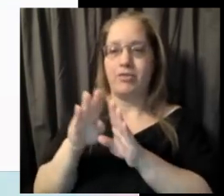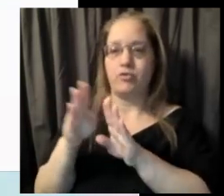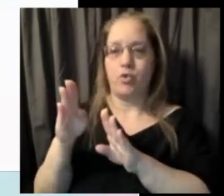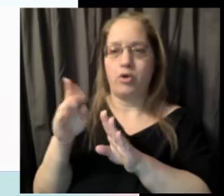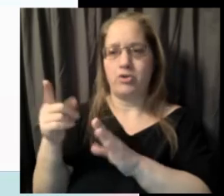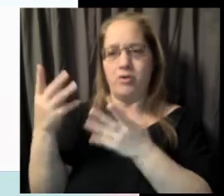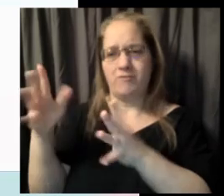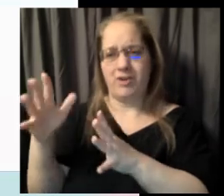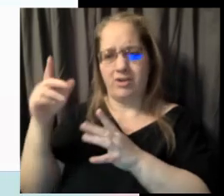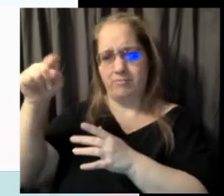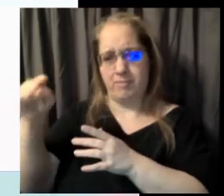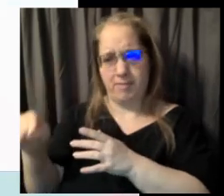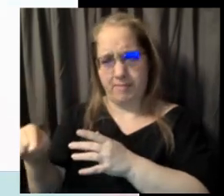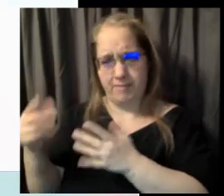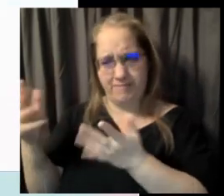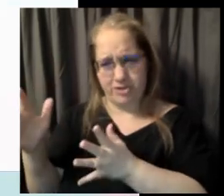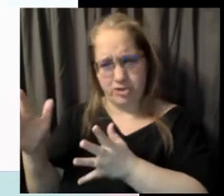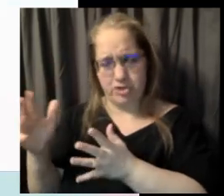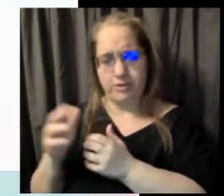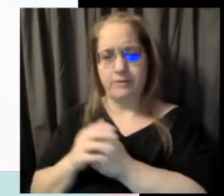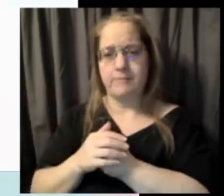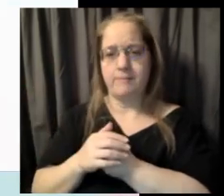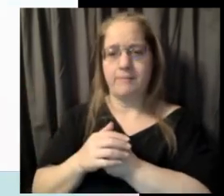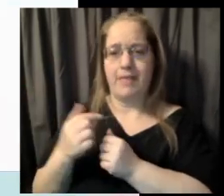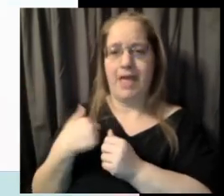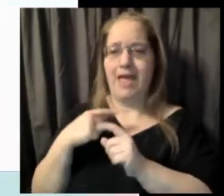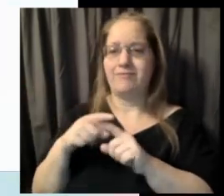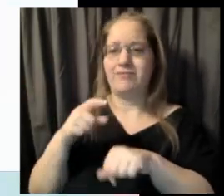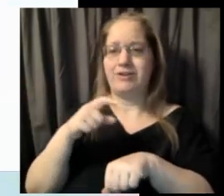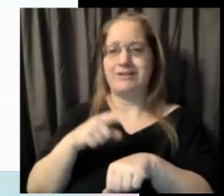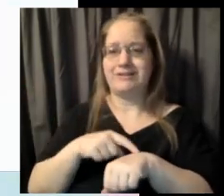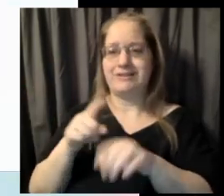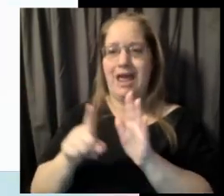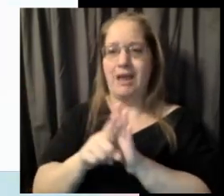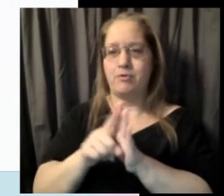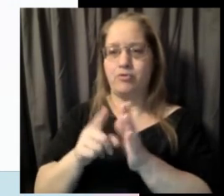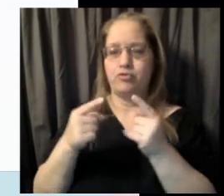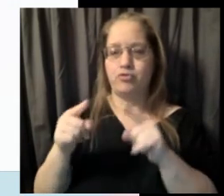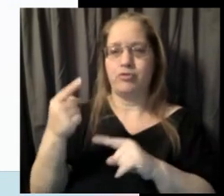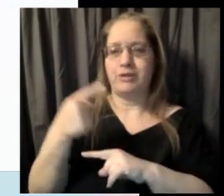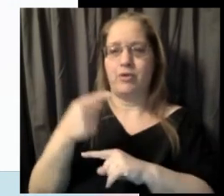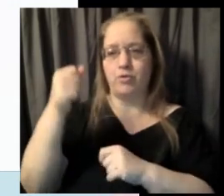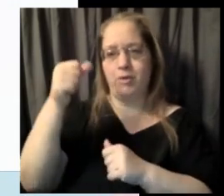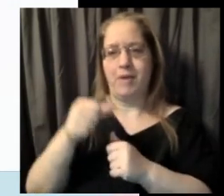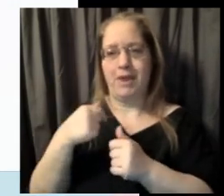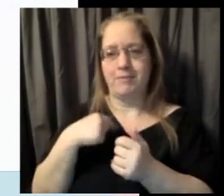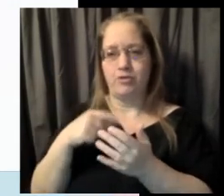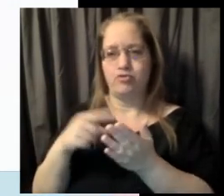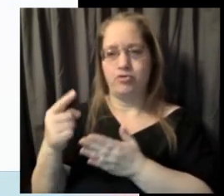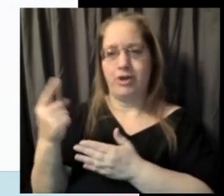and Z? Or I have different timers throughout the day that will remind me to check